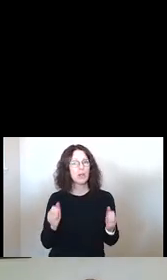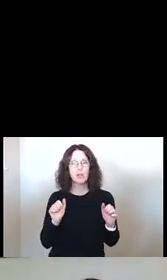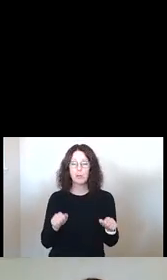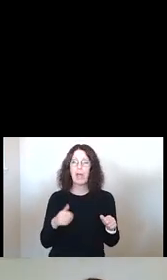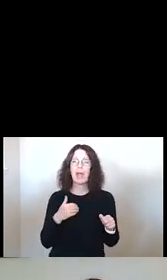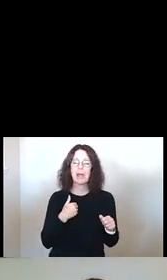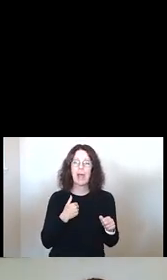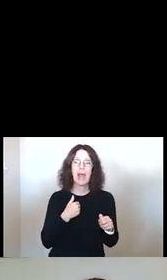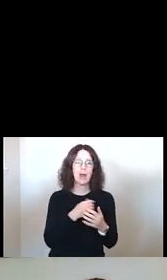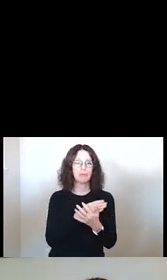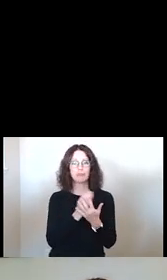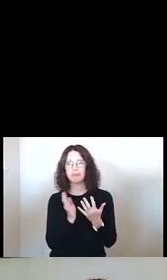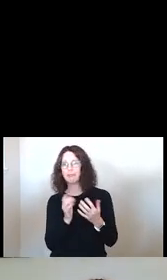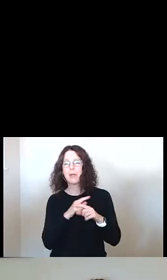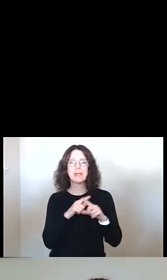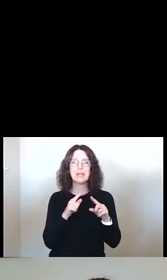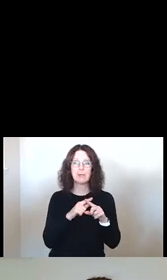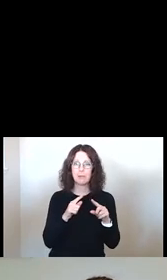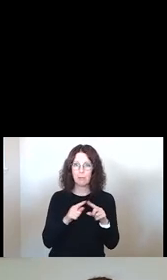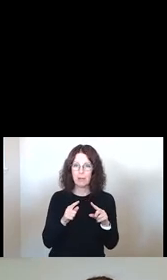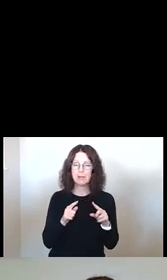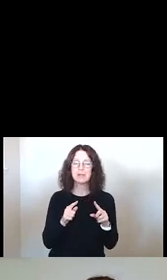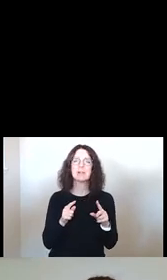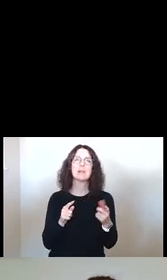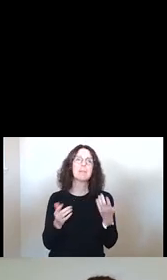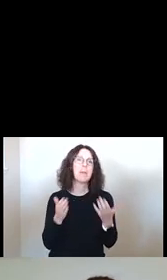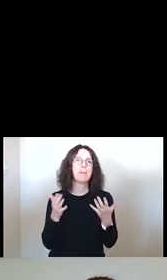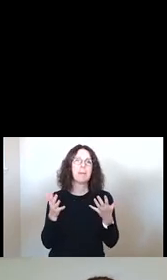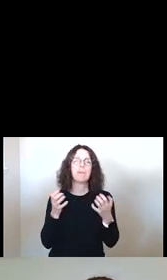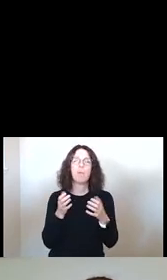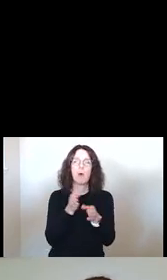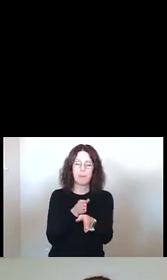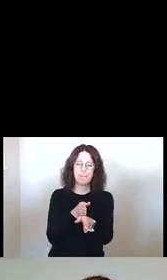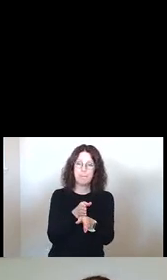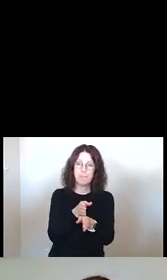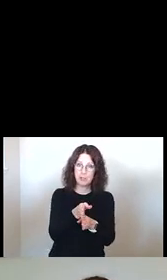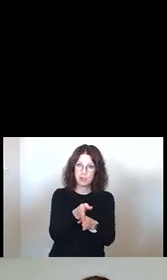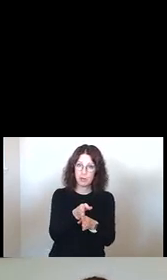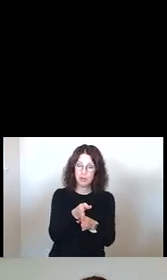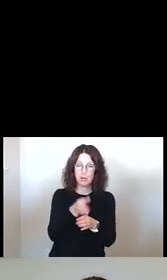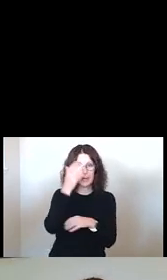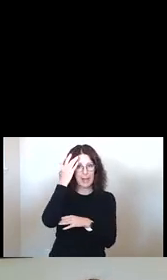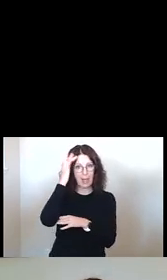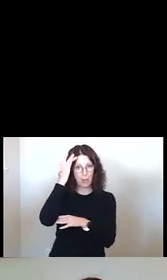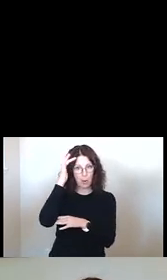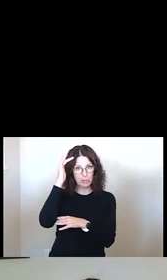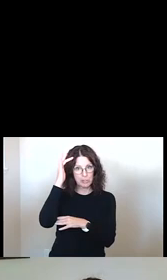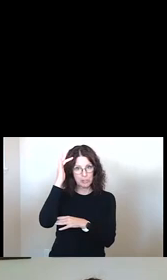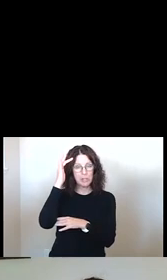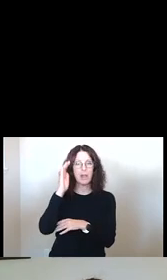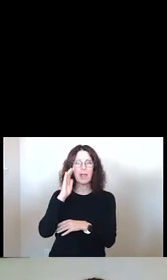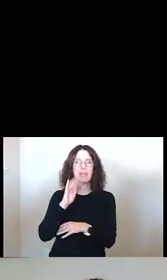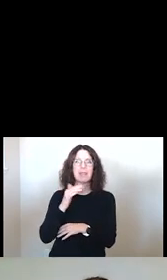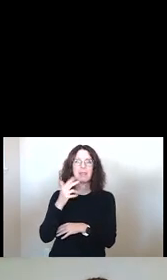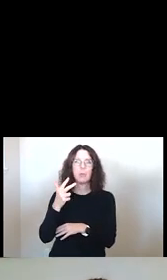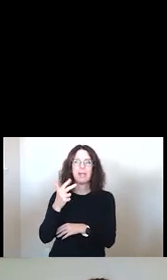arts. You might want to major in anthropology, and that would be a three-year